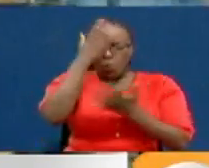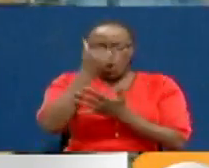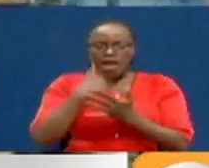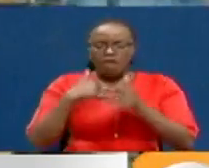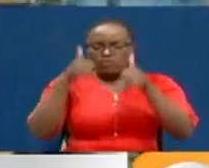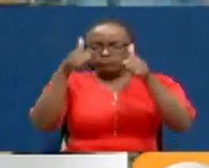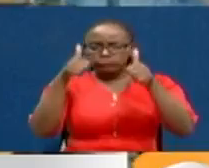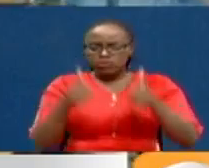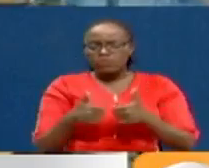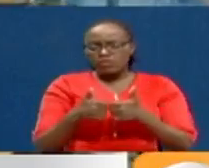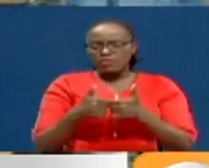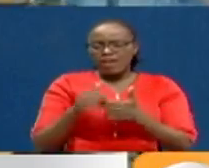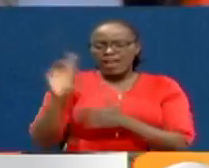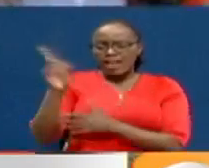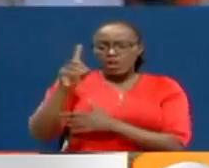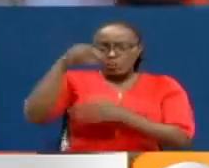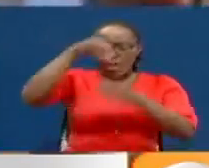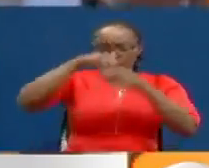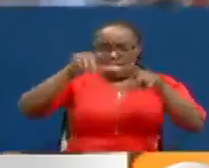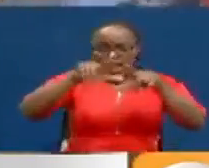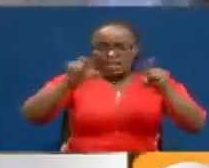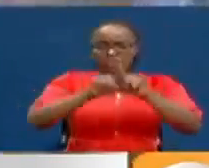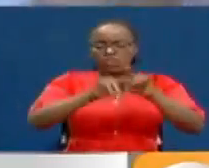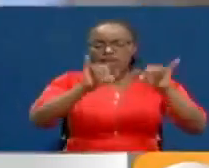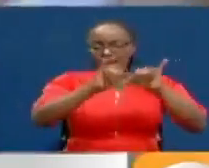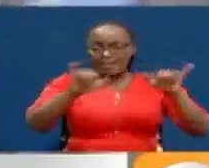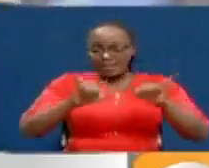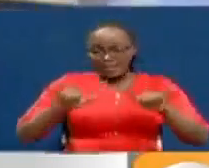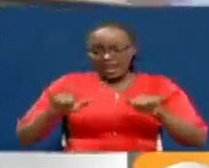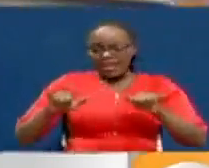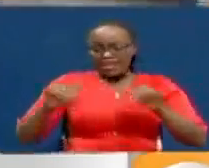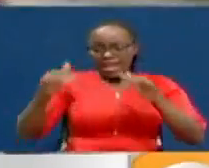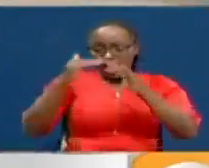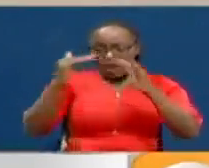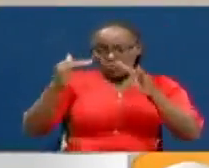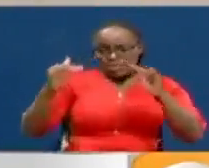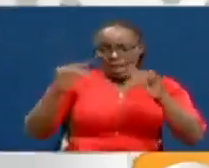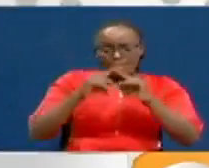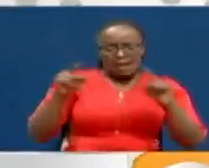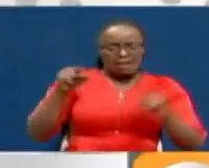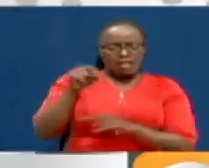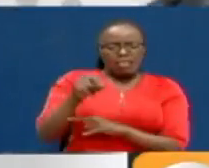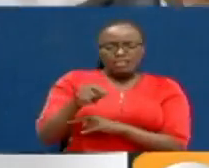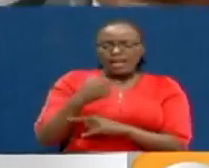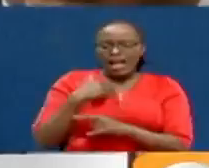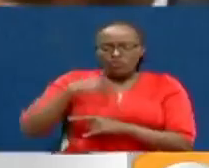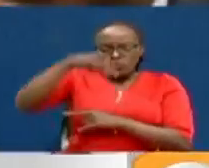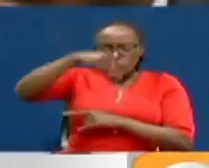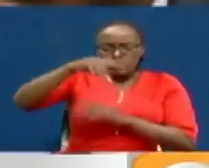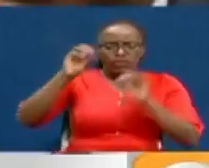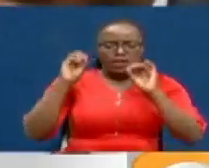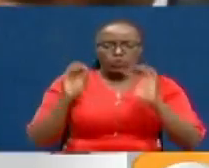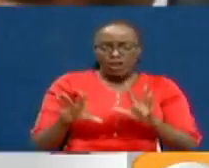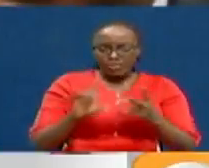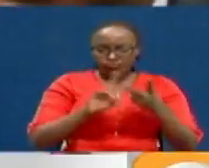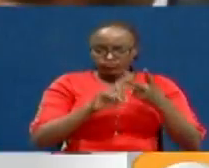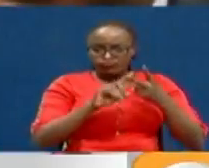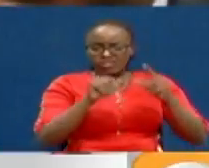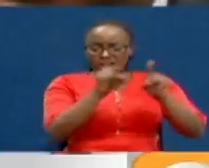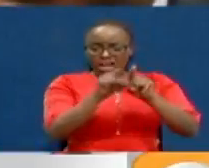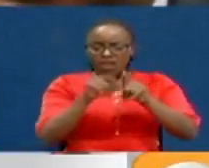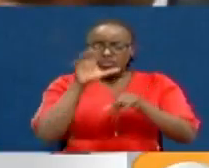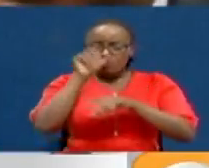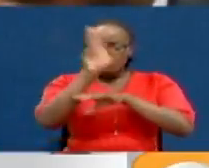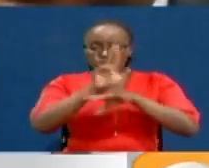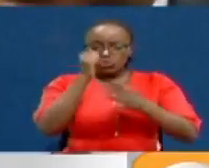the Nairobi Inland Cargo Terminal as a KRA facility when it did not meet the requirements. He will also be charged with abuse